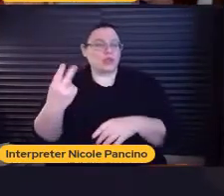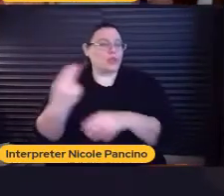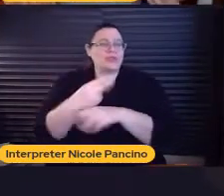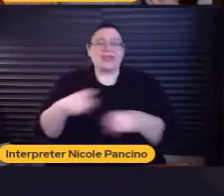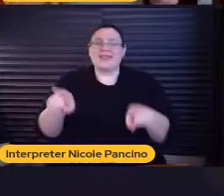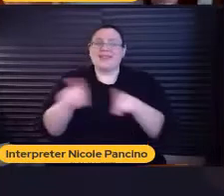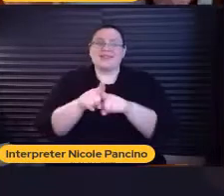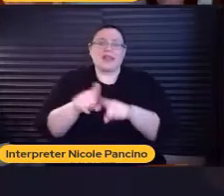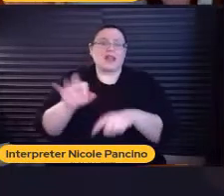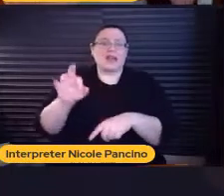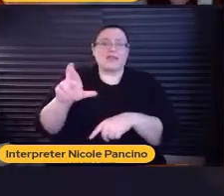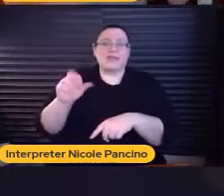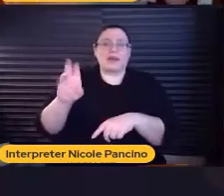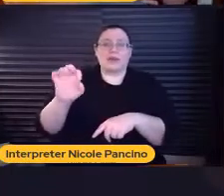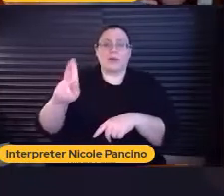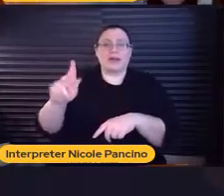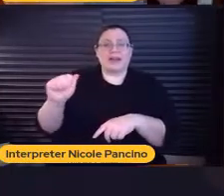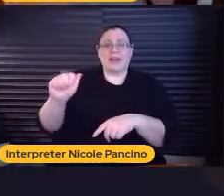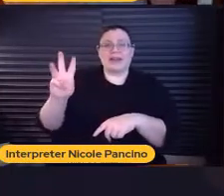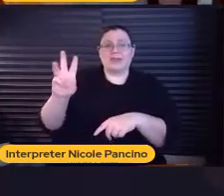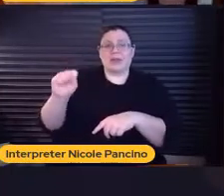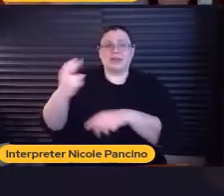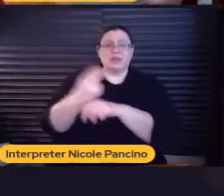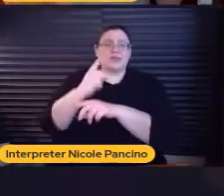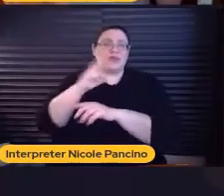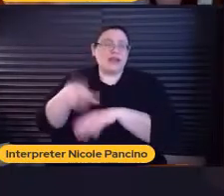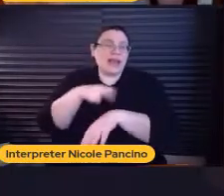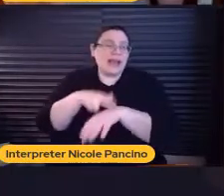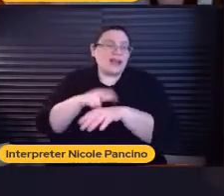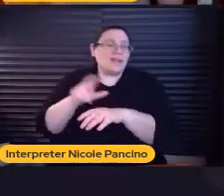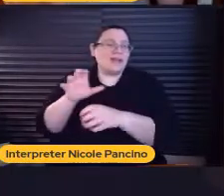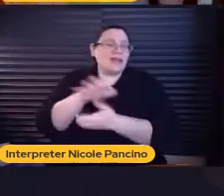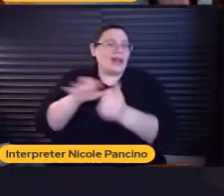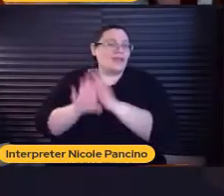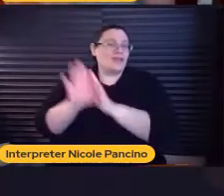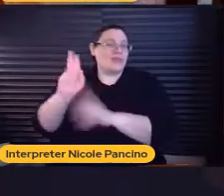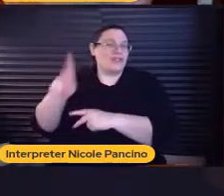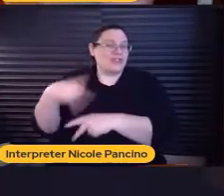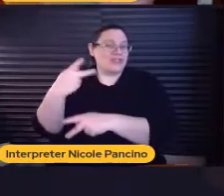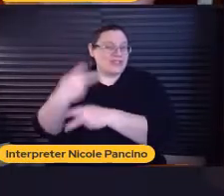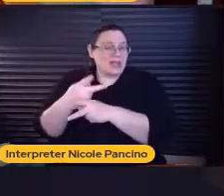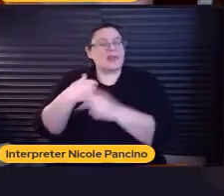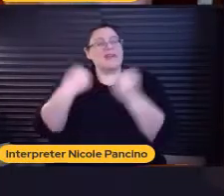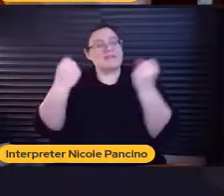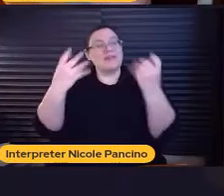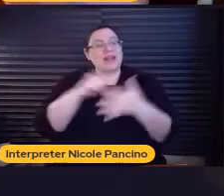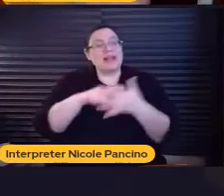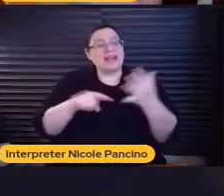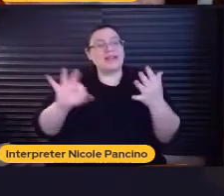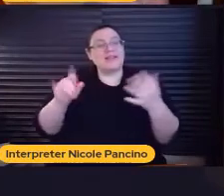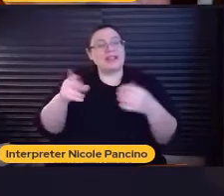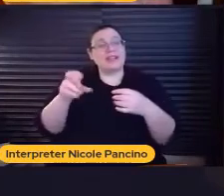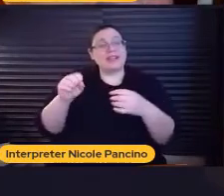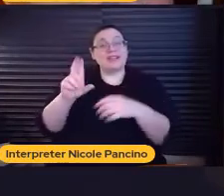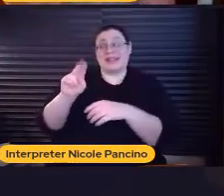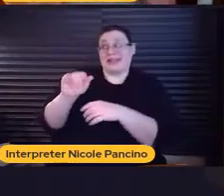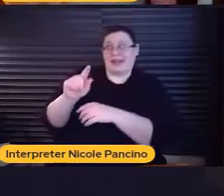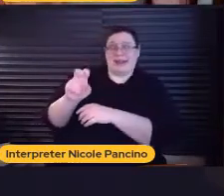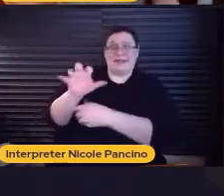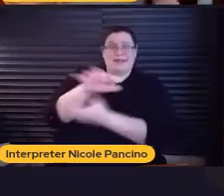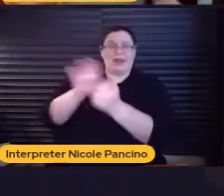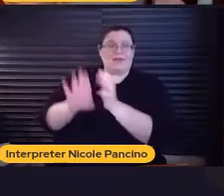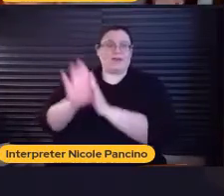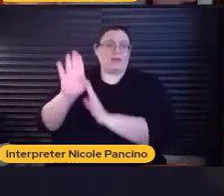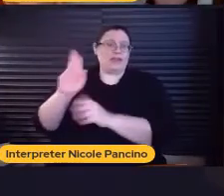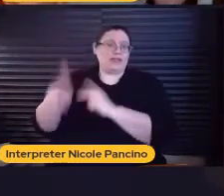that AWS uses to develop the native CloudFormation types, so you also get a lot of the features that native CloudFormation types get. There's